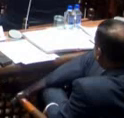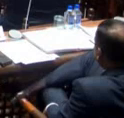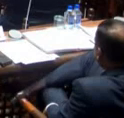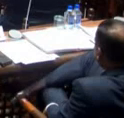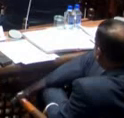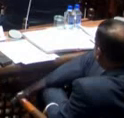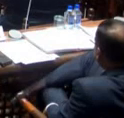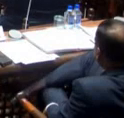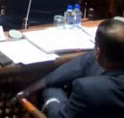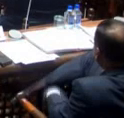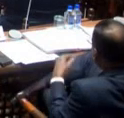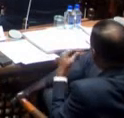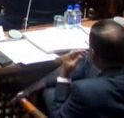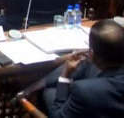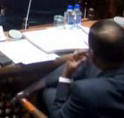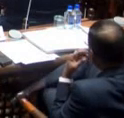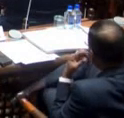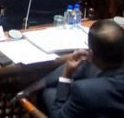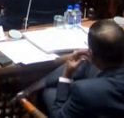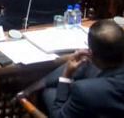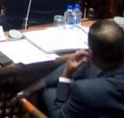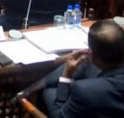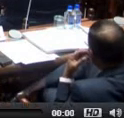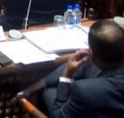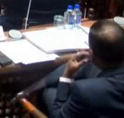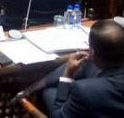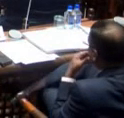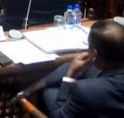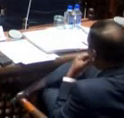Thank you, Mr. Speaker, sir.